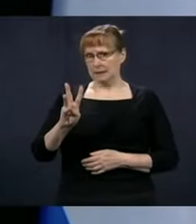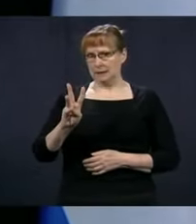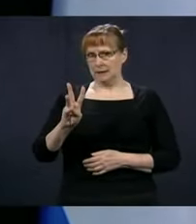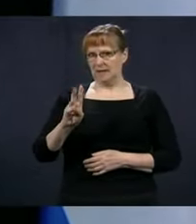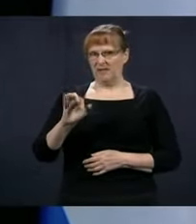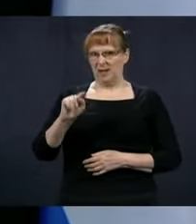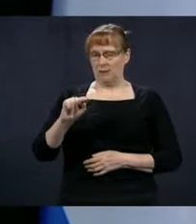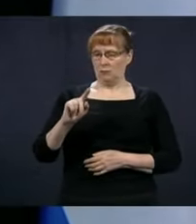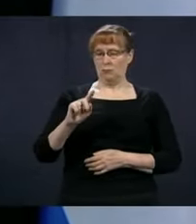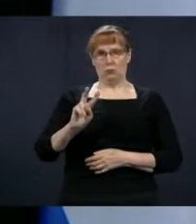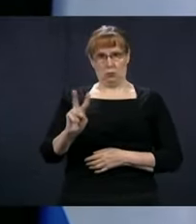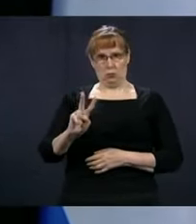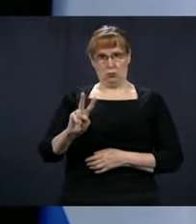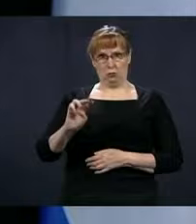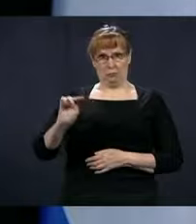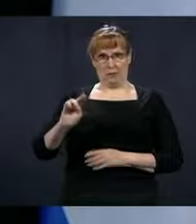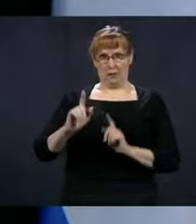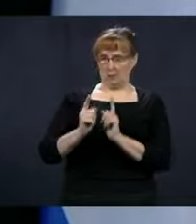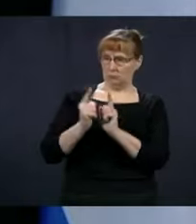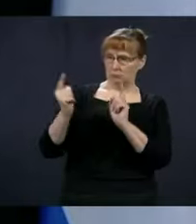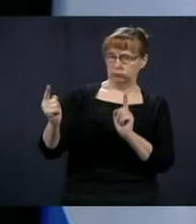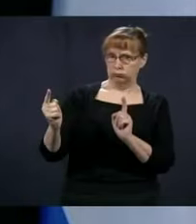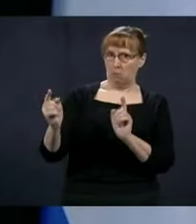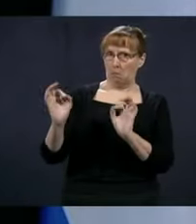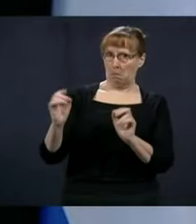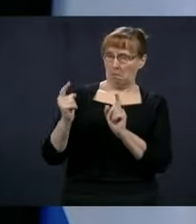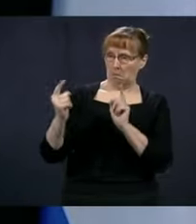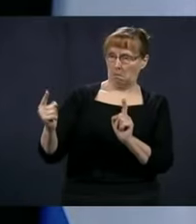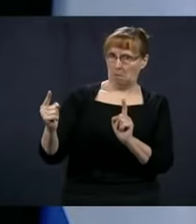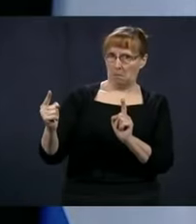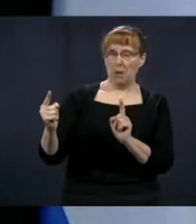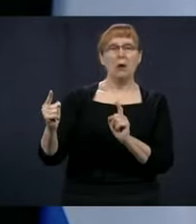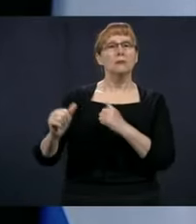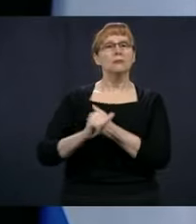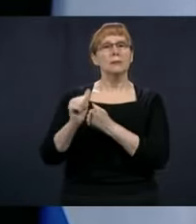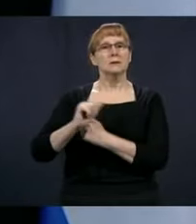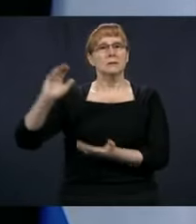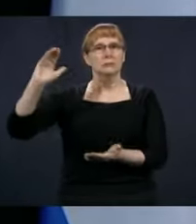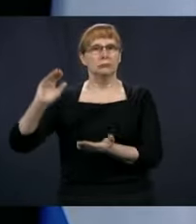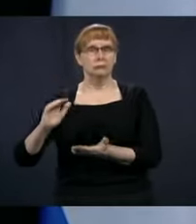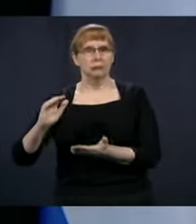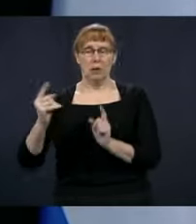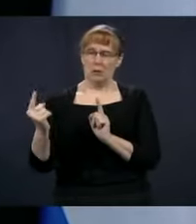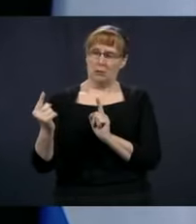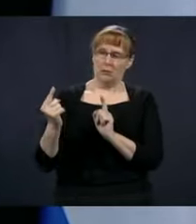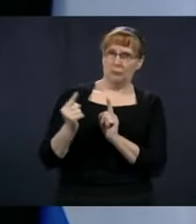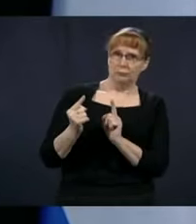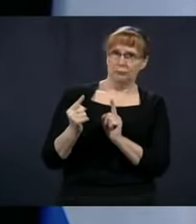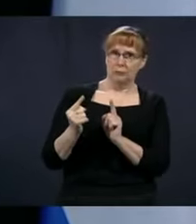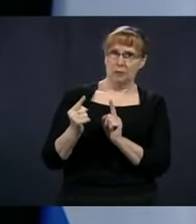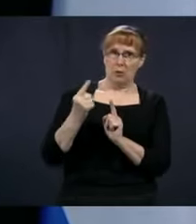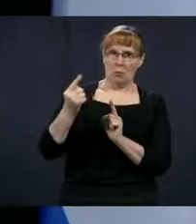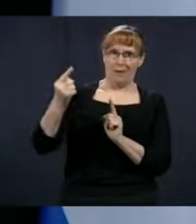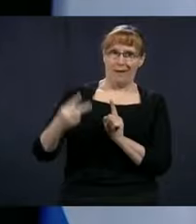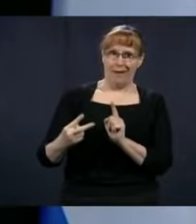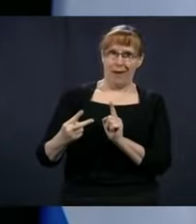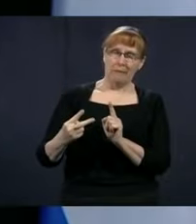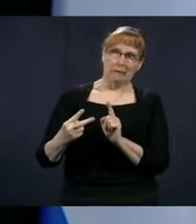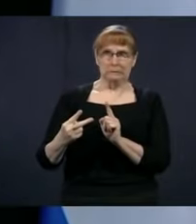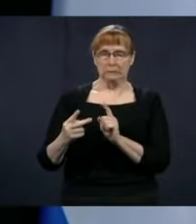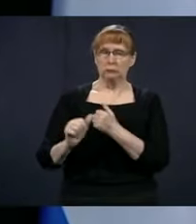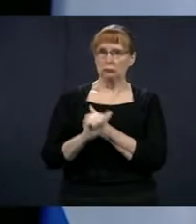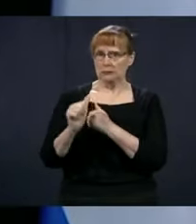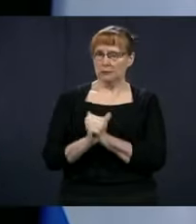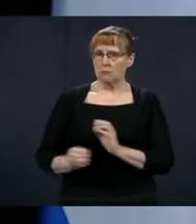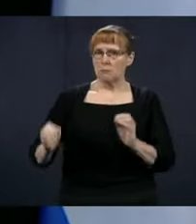people have used different levels based on the risk evaluation they want to make. We decided